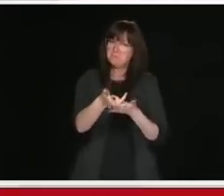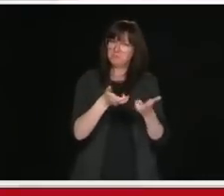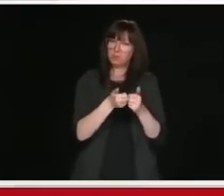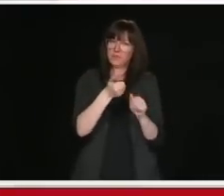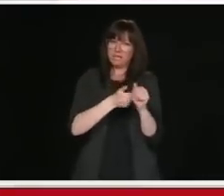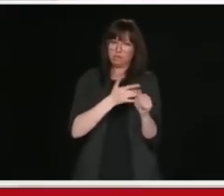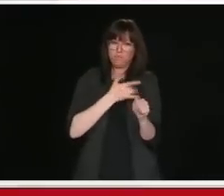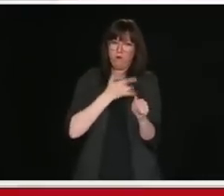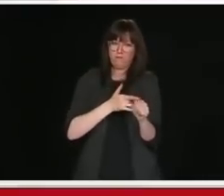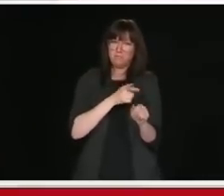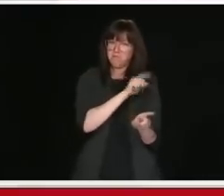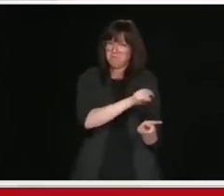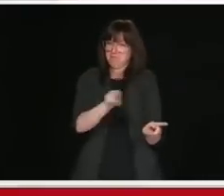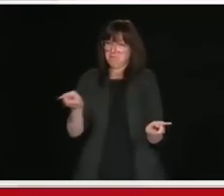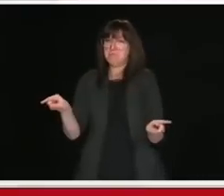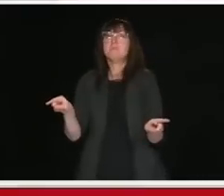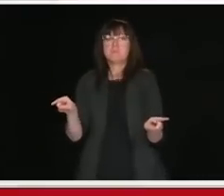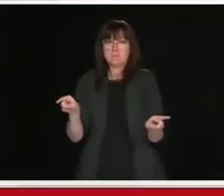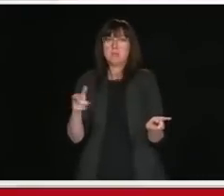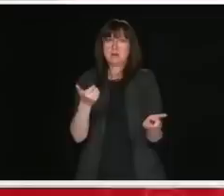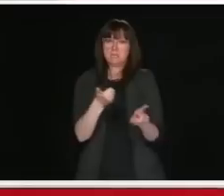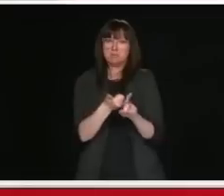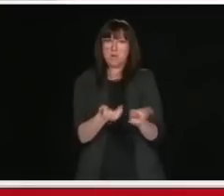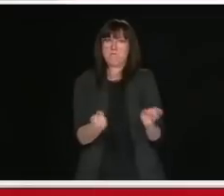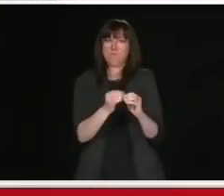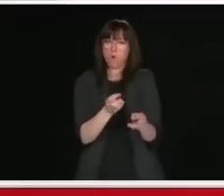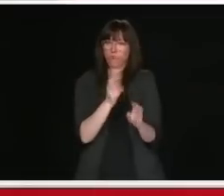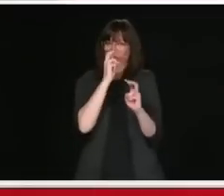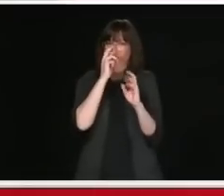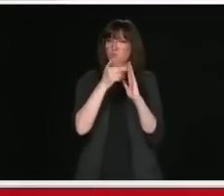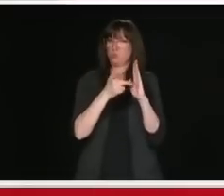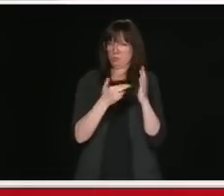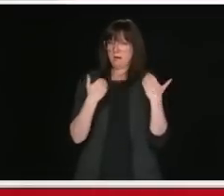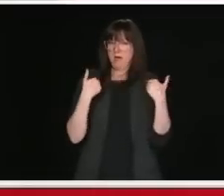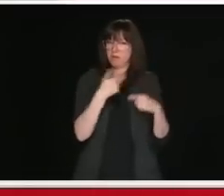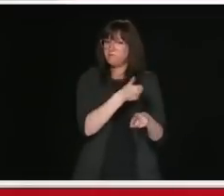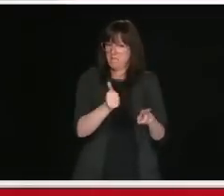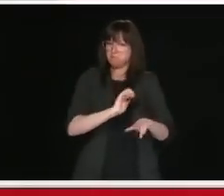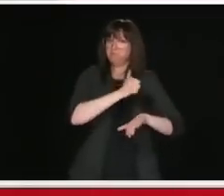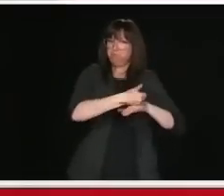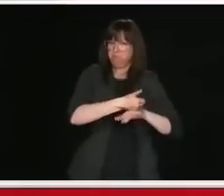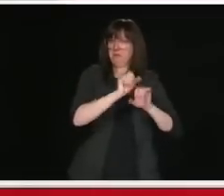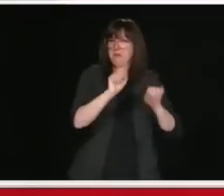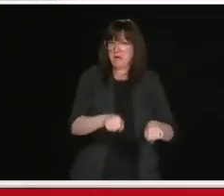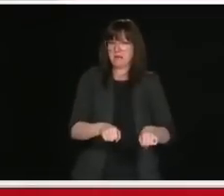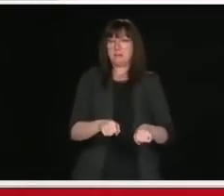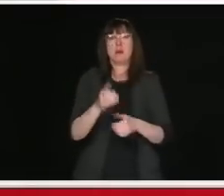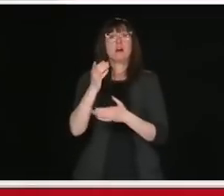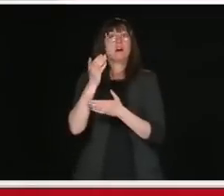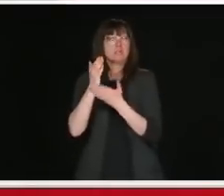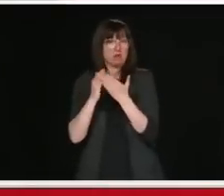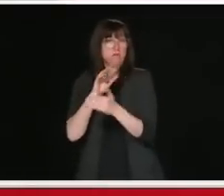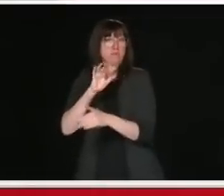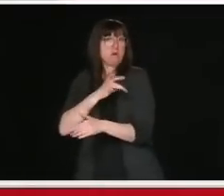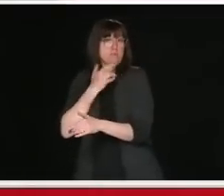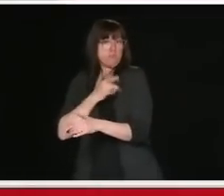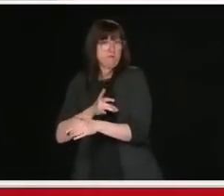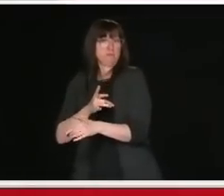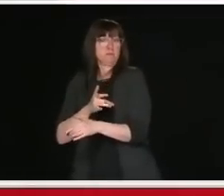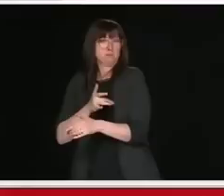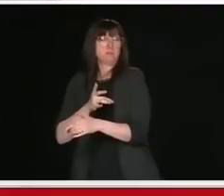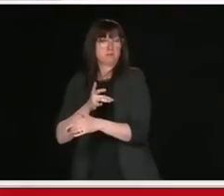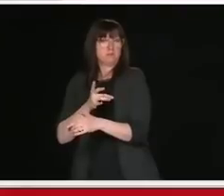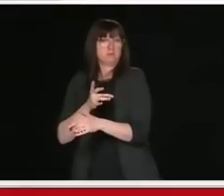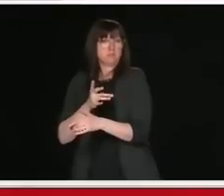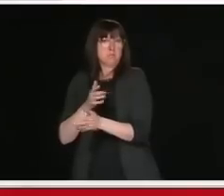measures that they have the ability to put in. We've seen certain provinces bringing in more and more stiff measures.